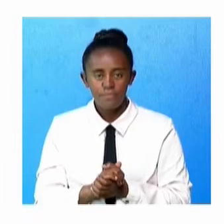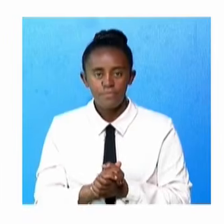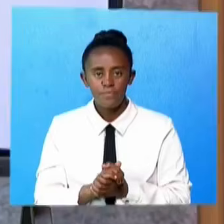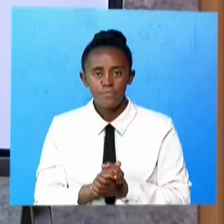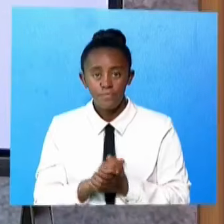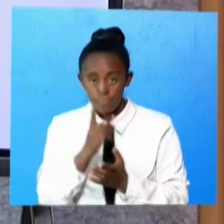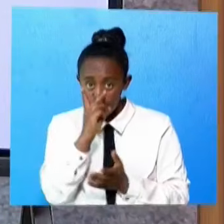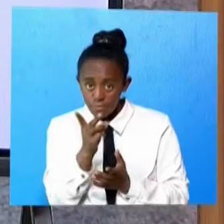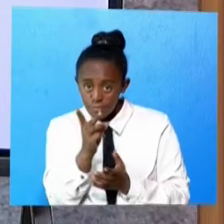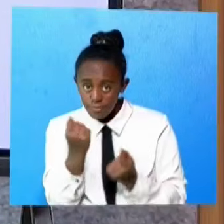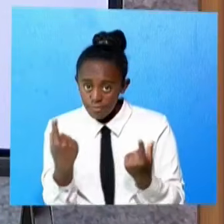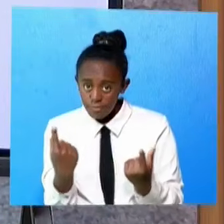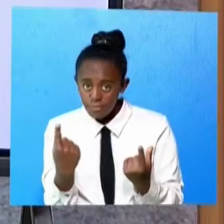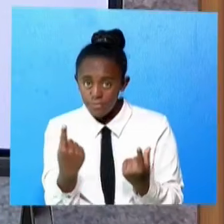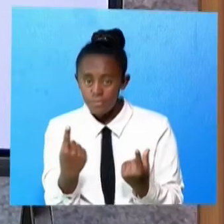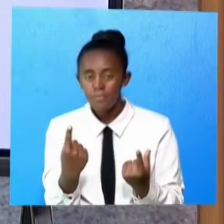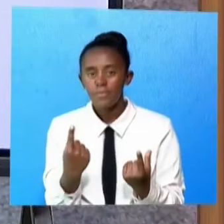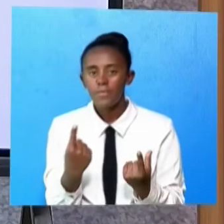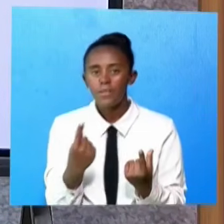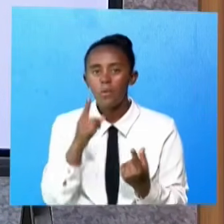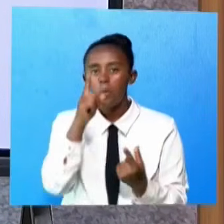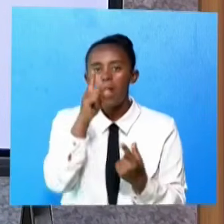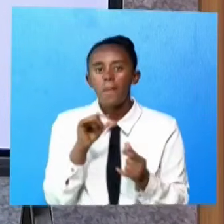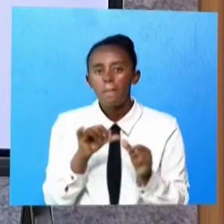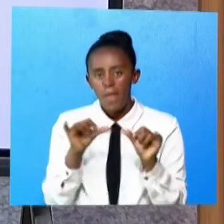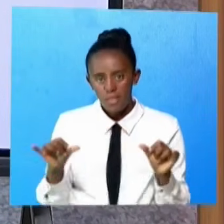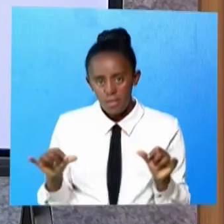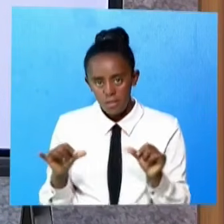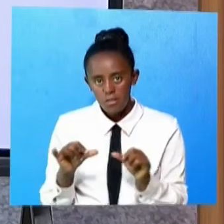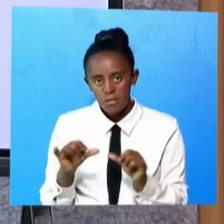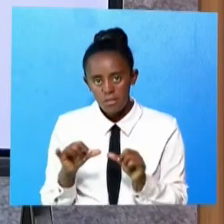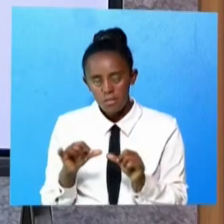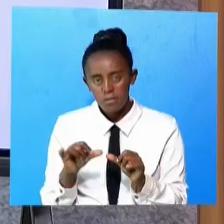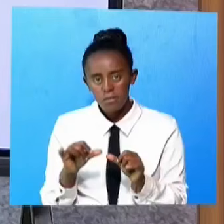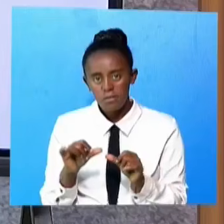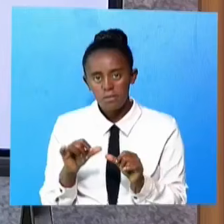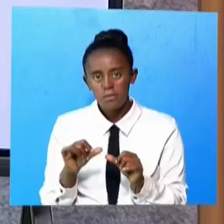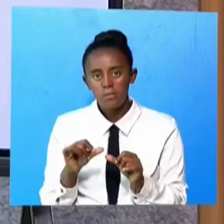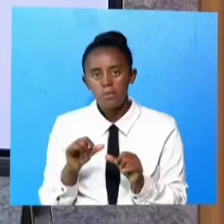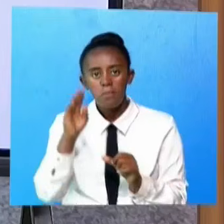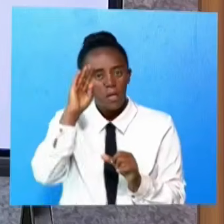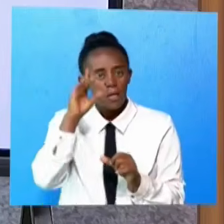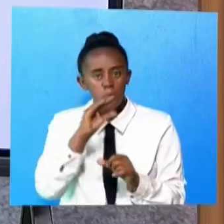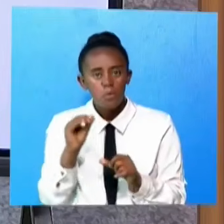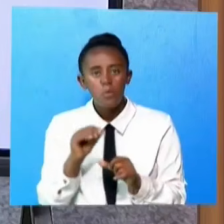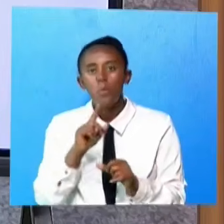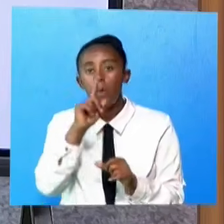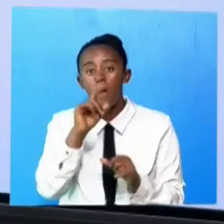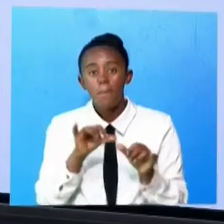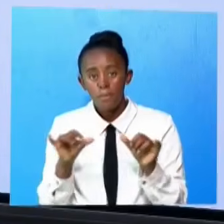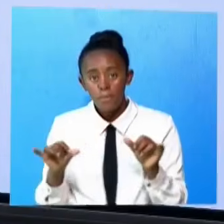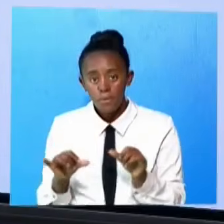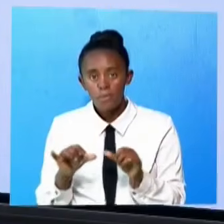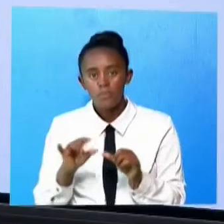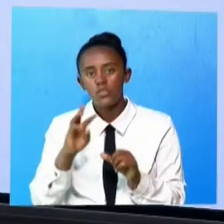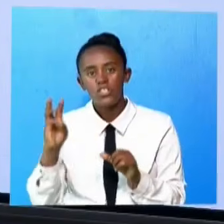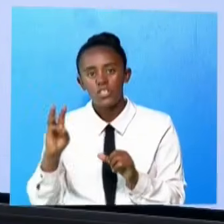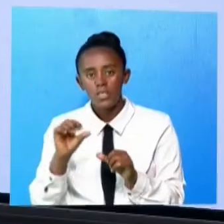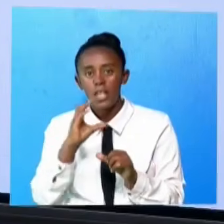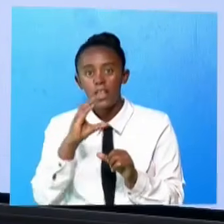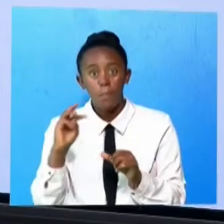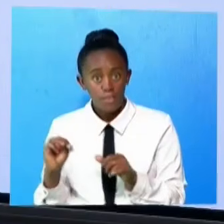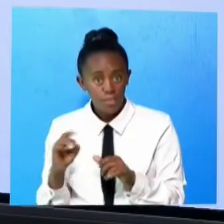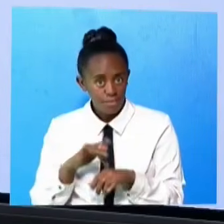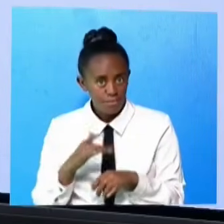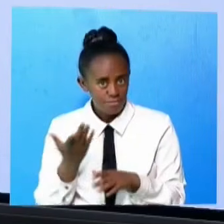See? Tasfu is 1 meter 48 centimeters tall, whereas Bakala is also 1 meter 46 centimeters tall. So I